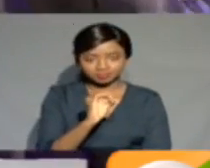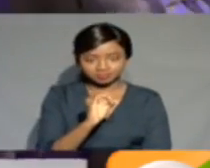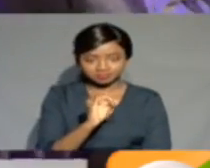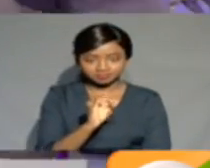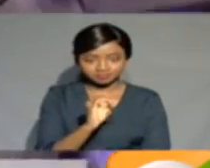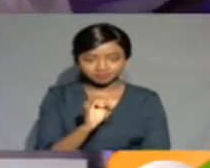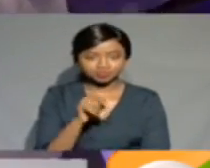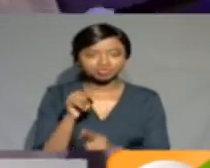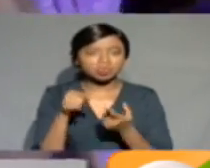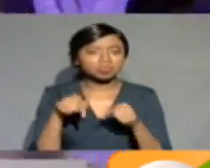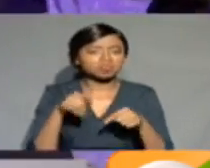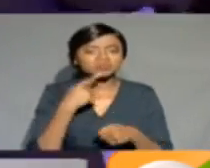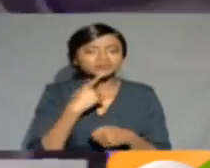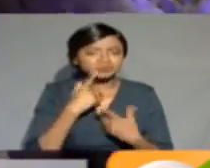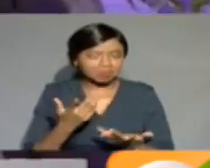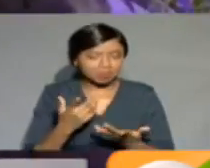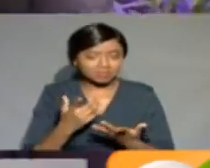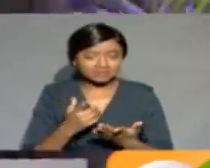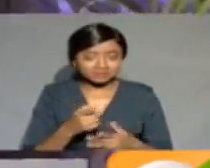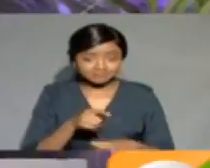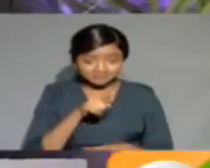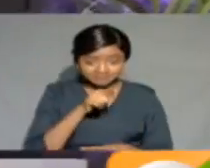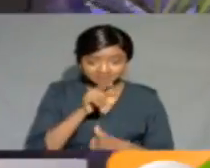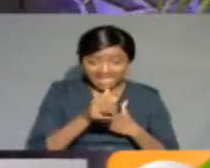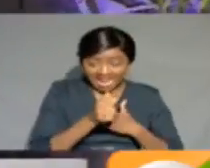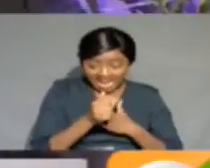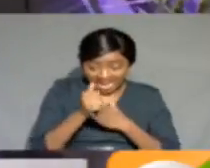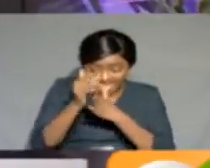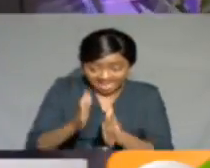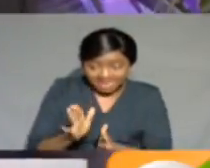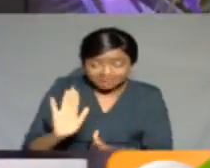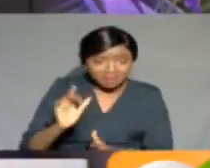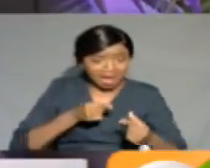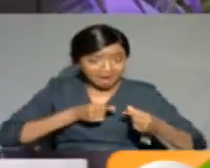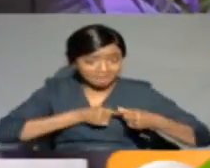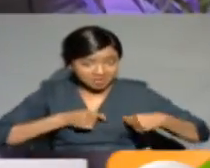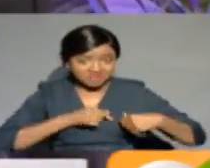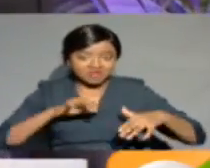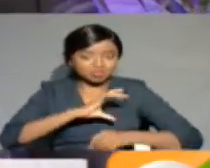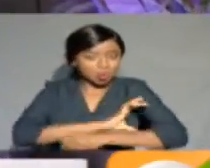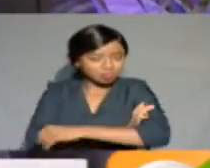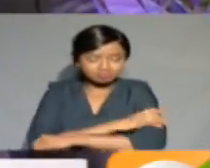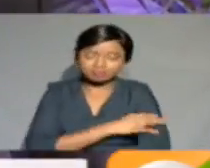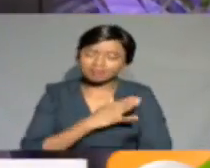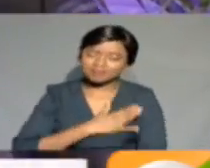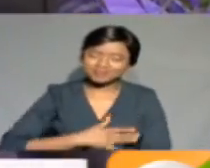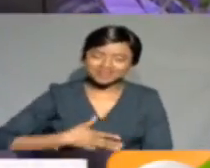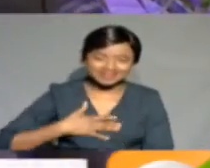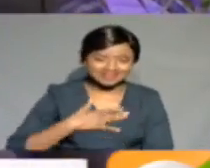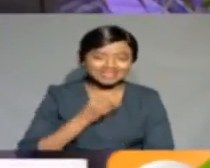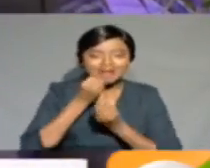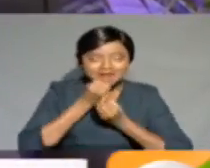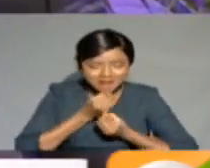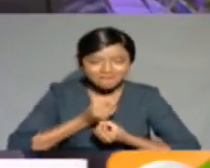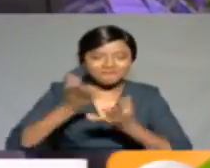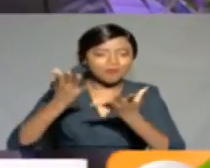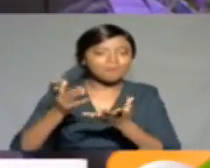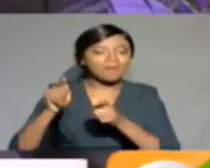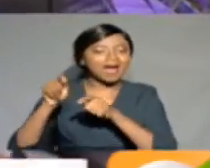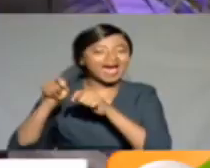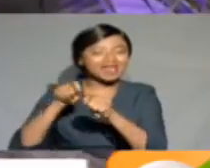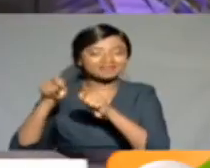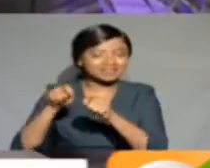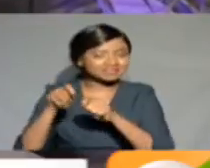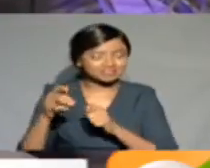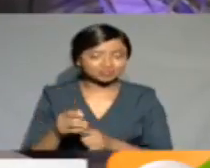we are saying, when the leaders act in that manner, information must be given and given immediately. Okay.